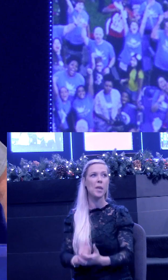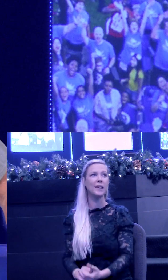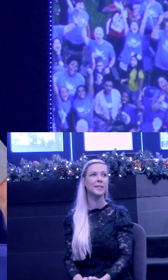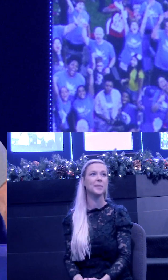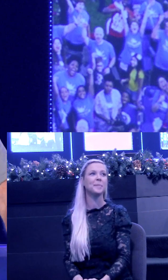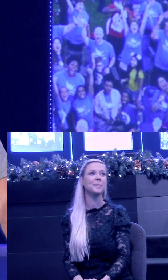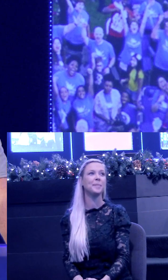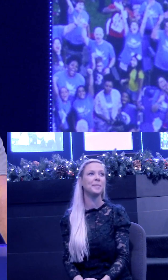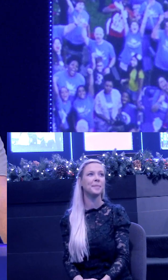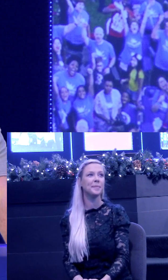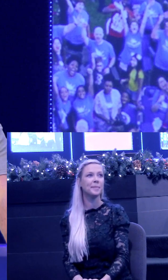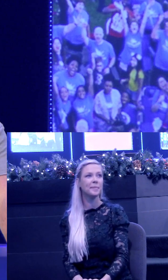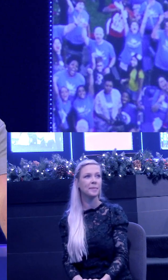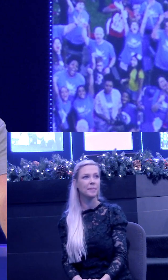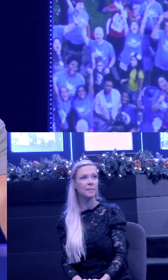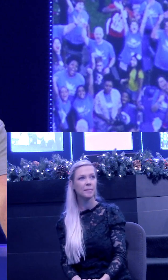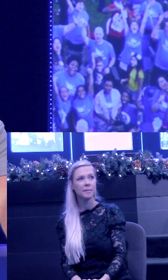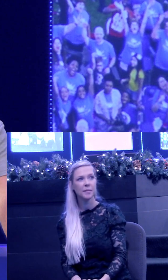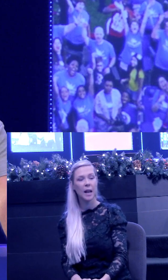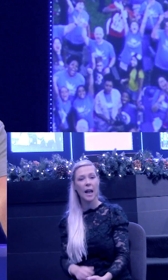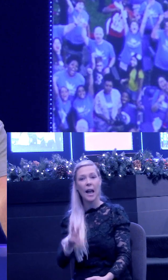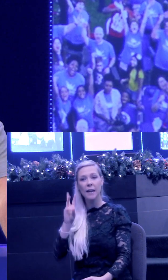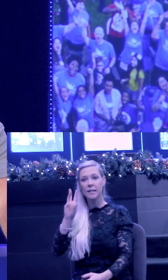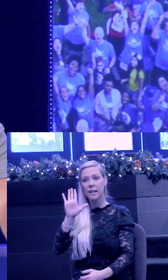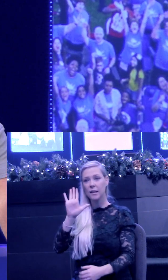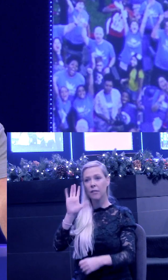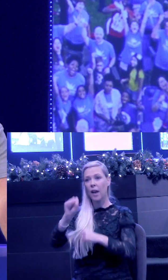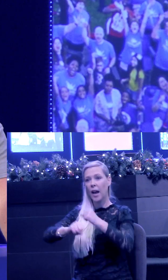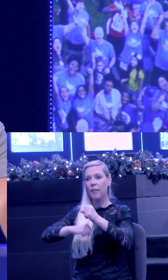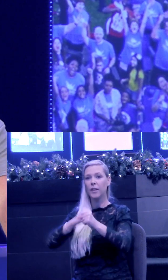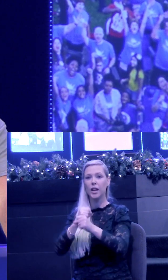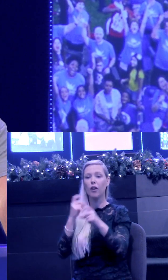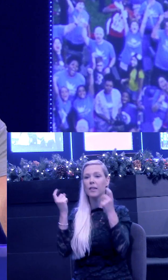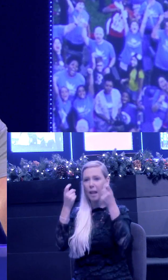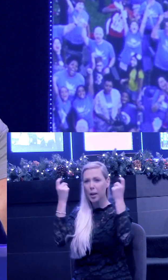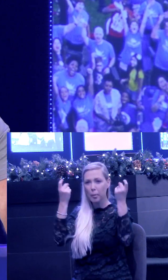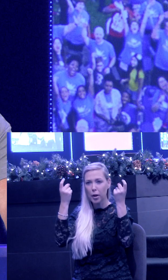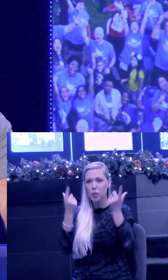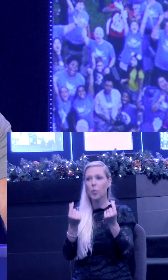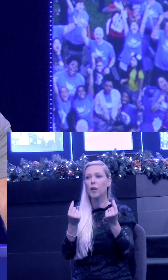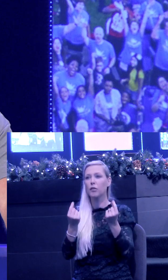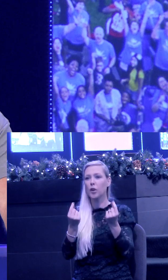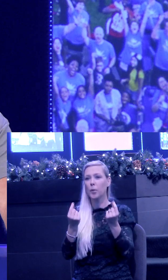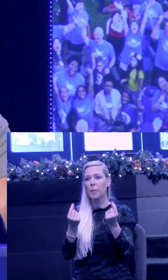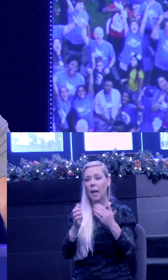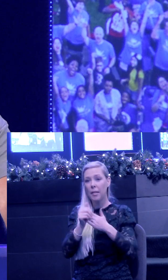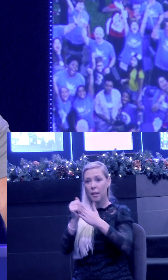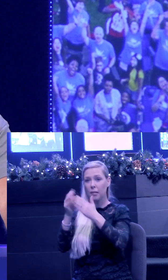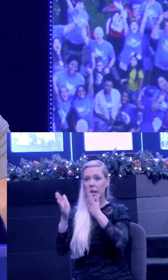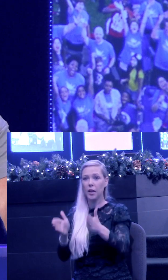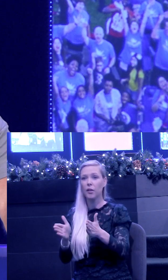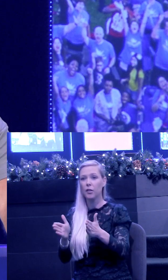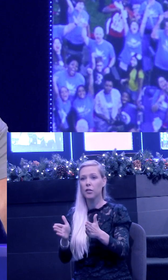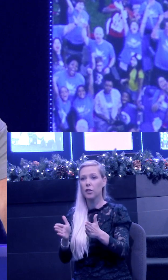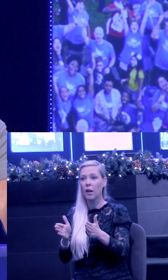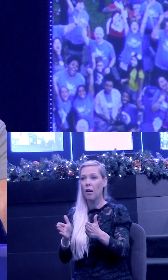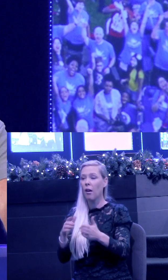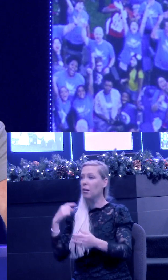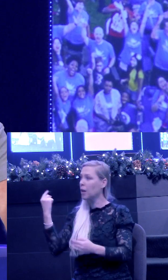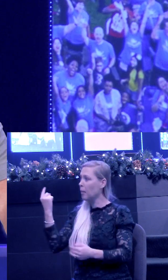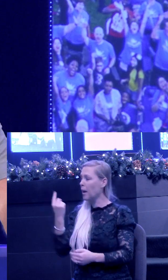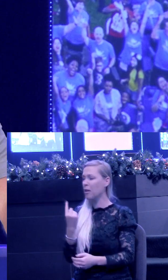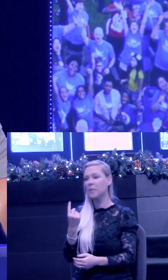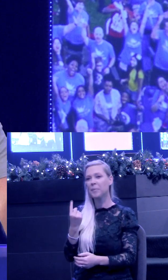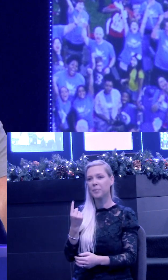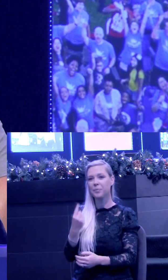our anniversary celebration, I'm gonna have them come out in just a moment. I'm gonna have our elders and their spouses come out in just a moment. But before